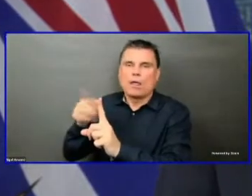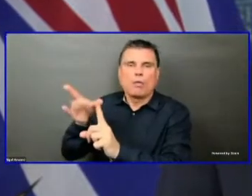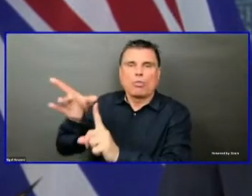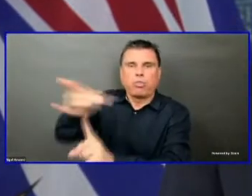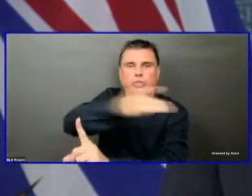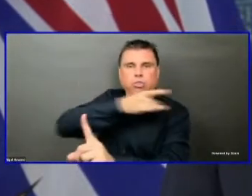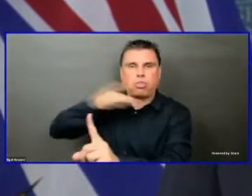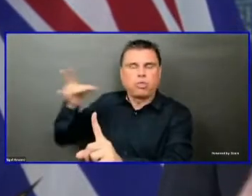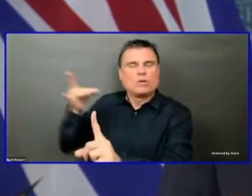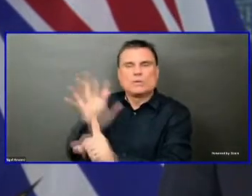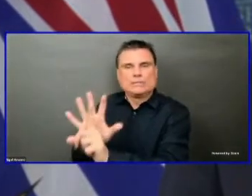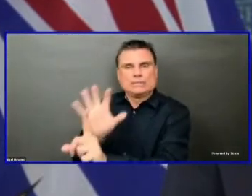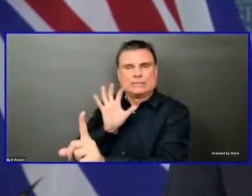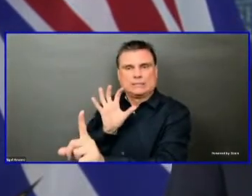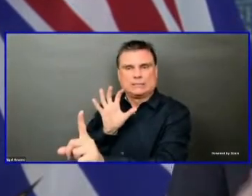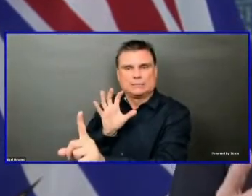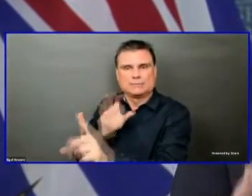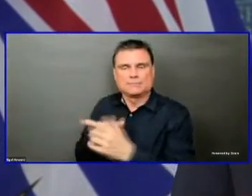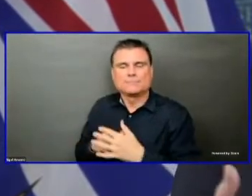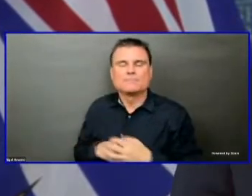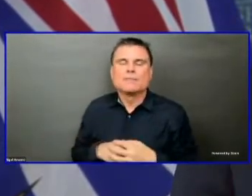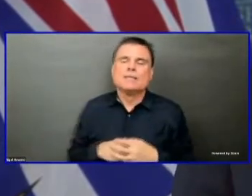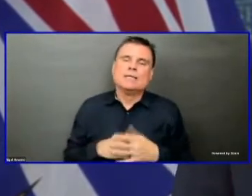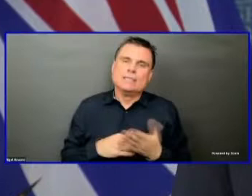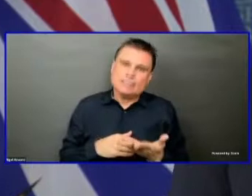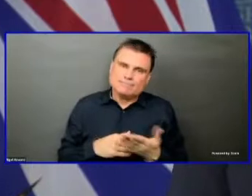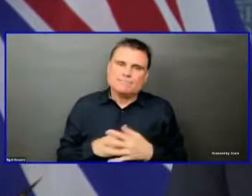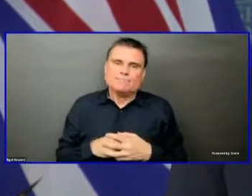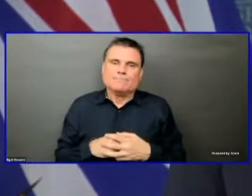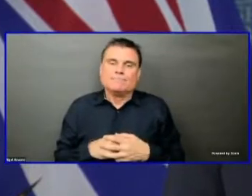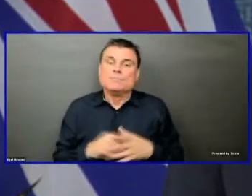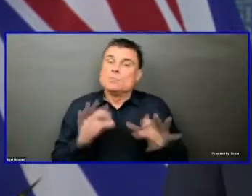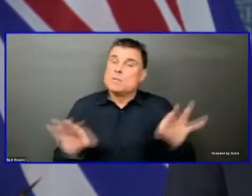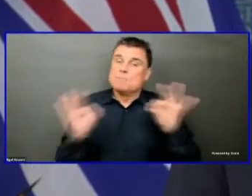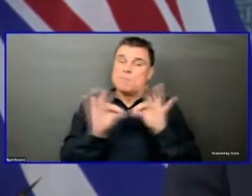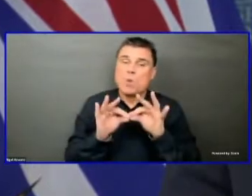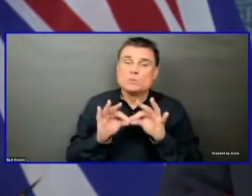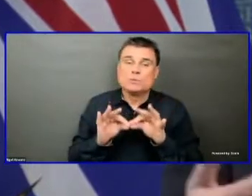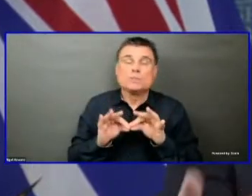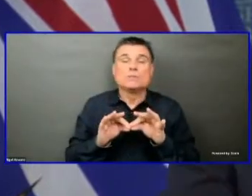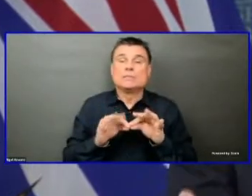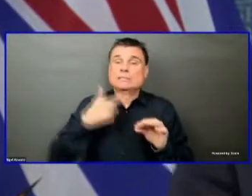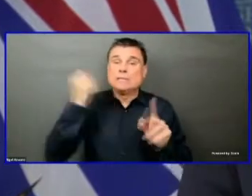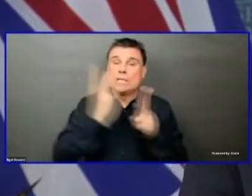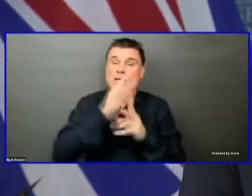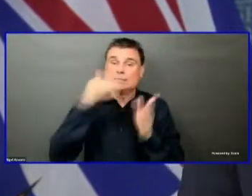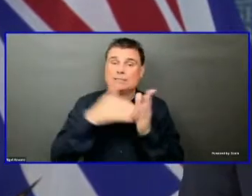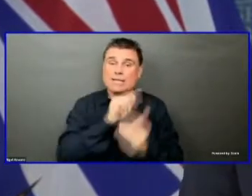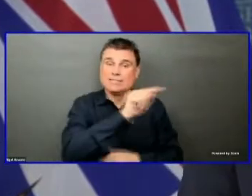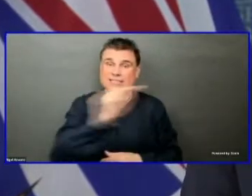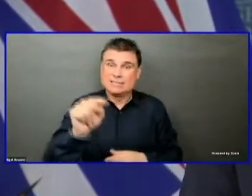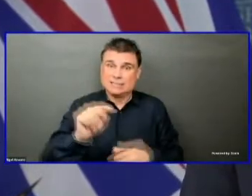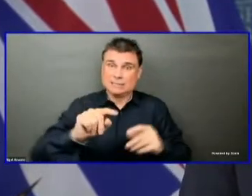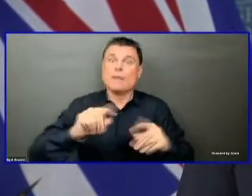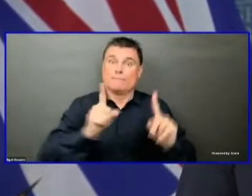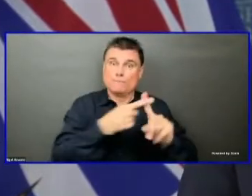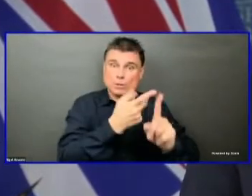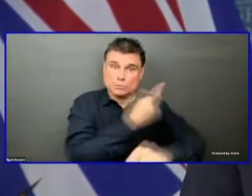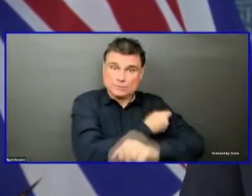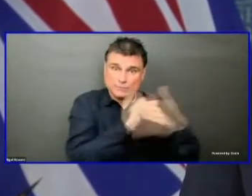we finish second doses in long-term care, and we are going to continue to do that so that we can take steps, the other set of steps we need to